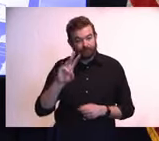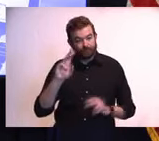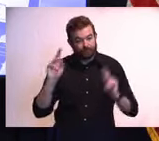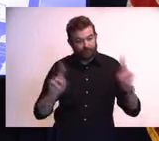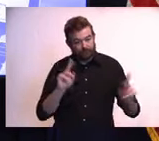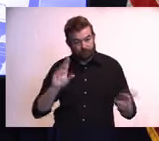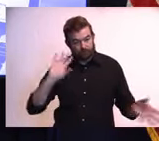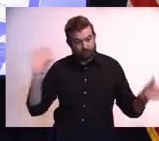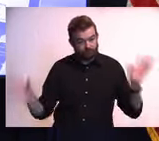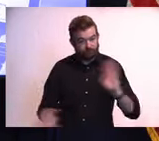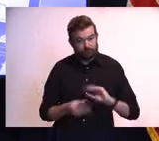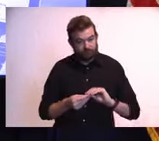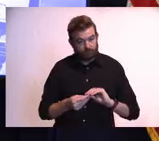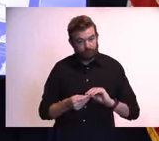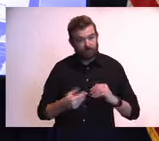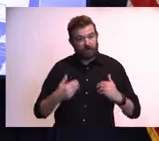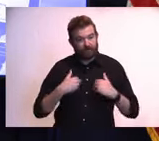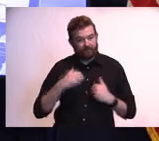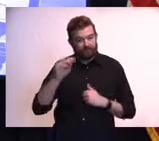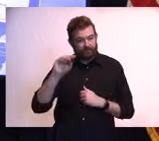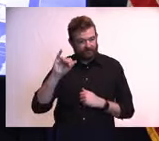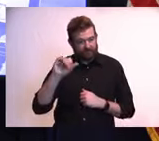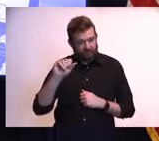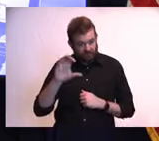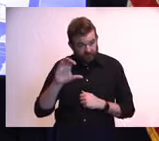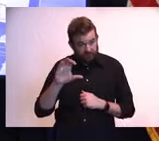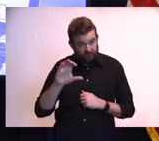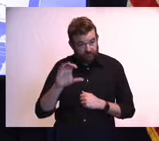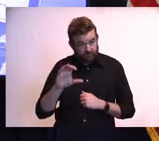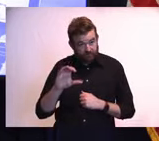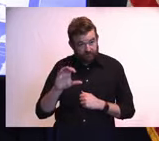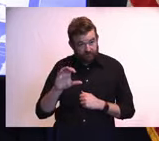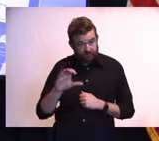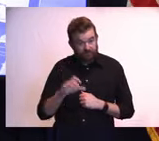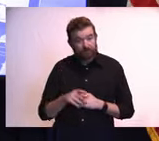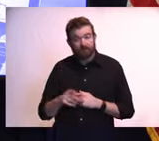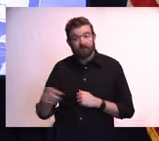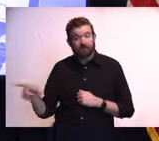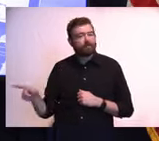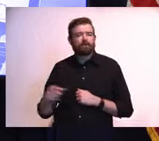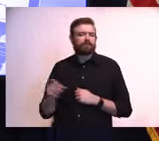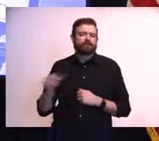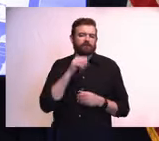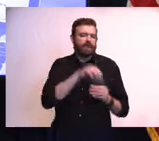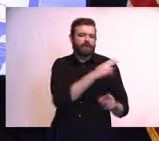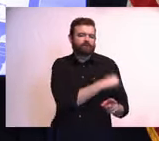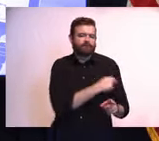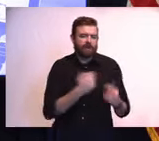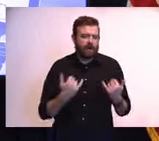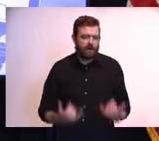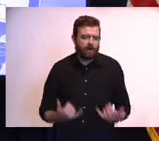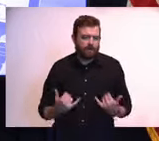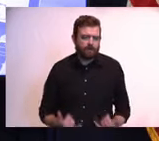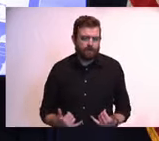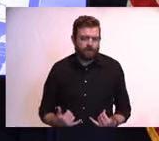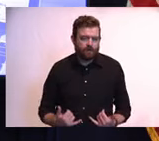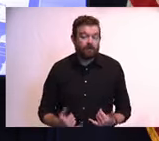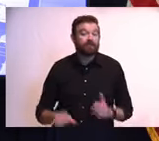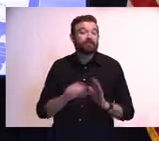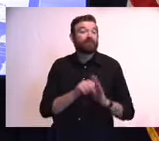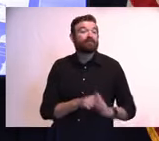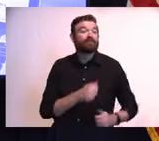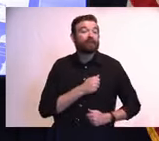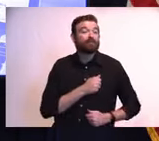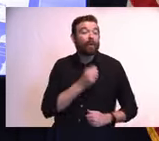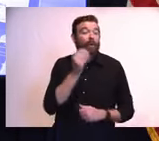of the children are currently hospitalized. At the state's veterans' homes, since our last briefing, there have been 9